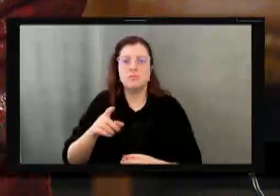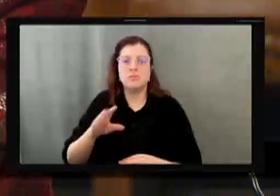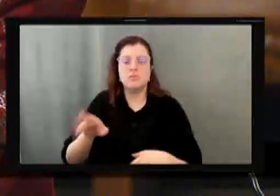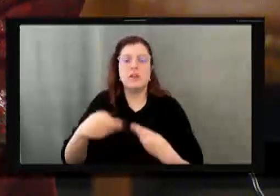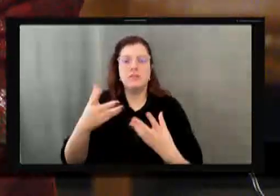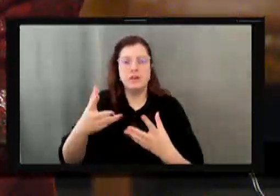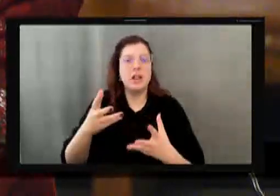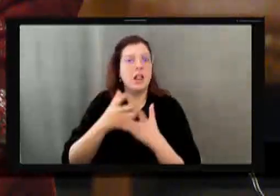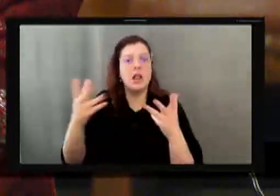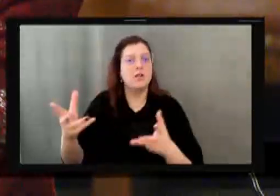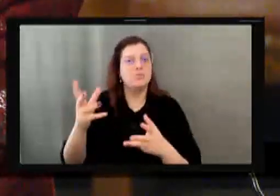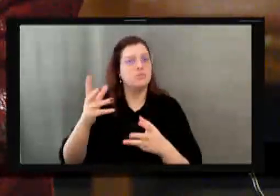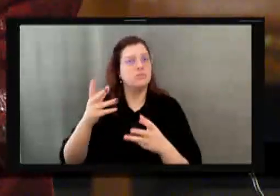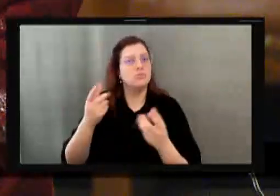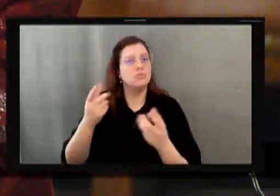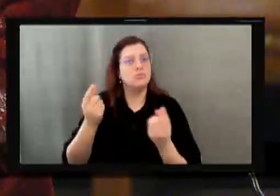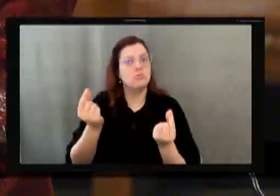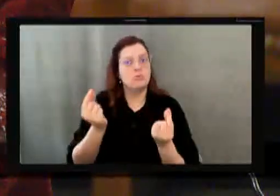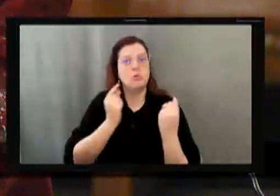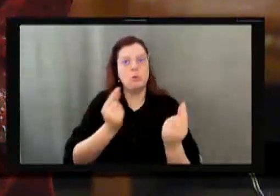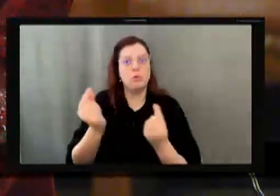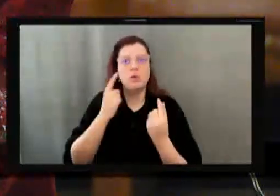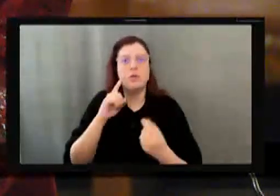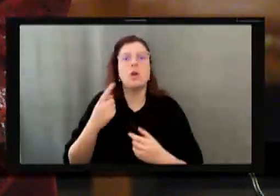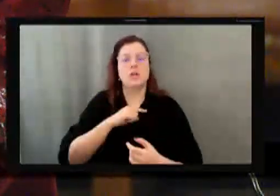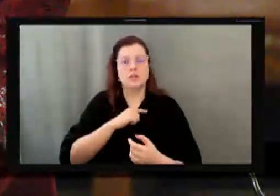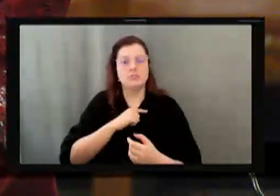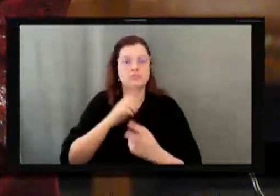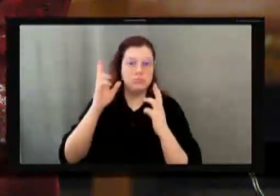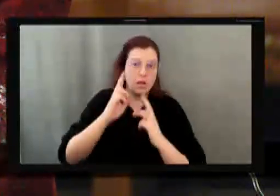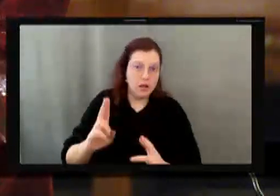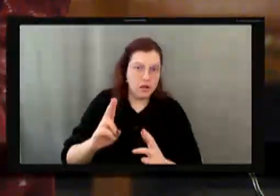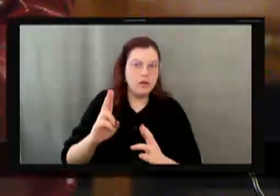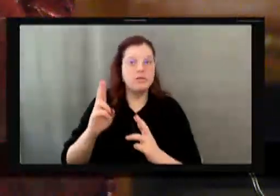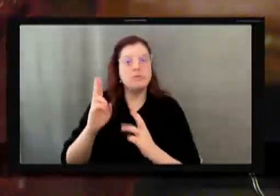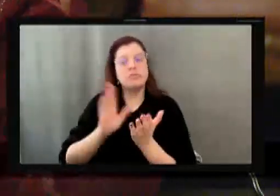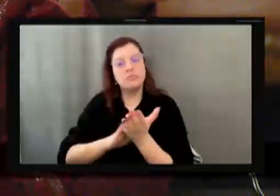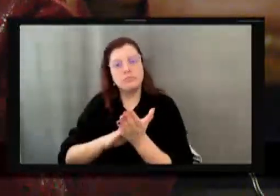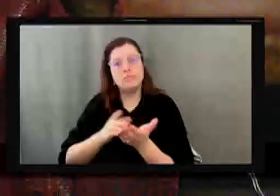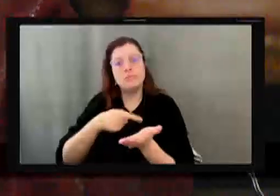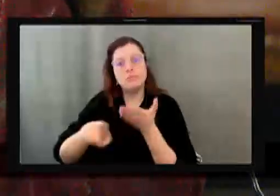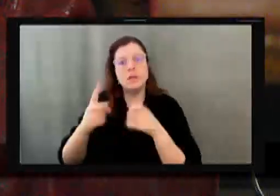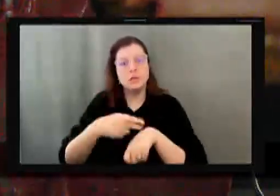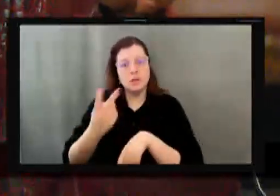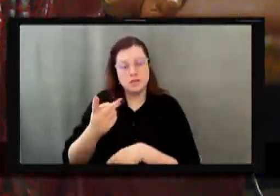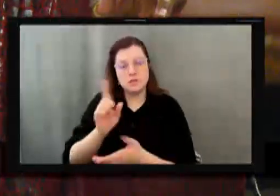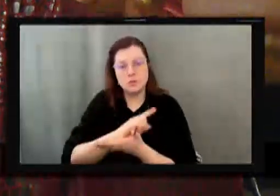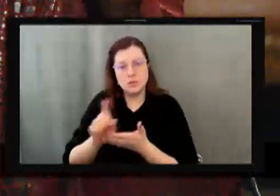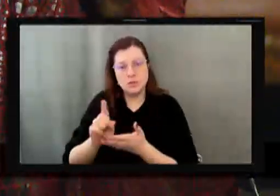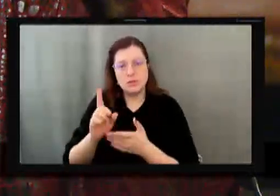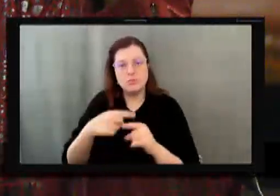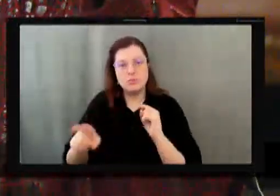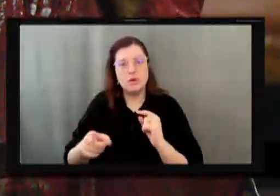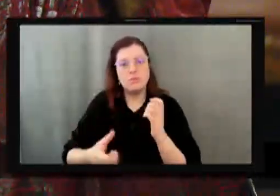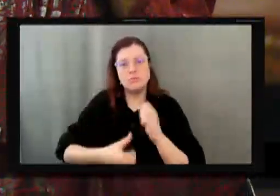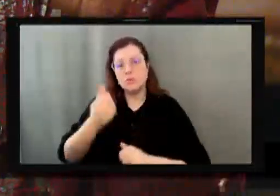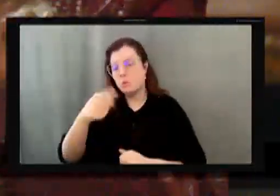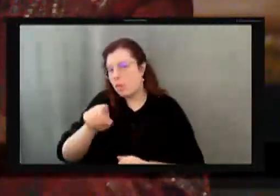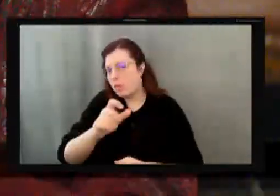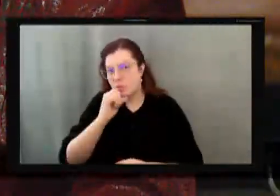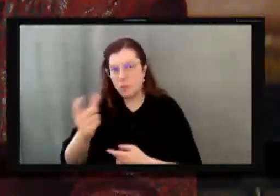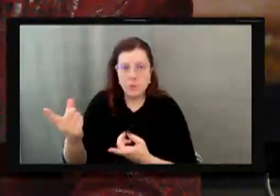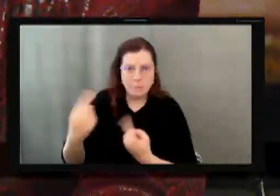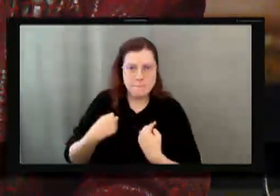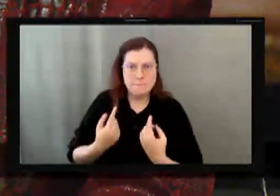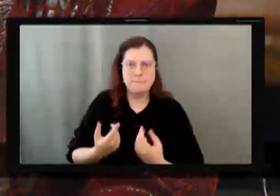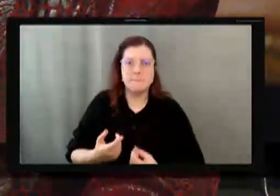us. You're given much honor. Praise, you even get paid to come twice a week when most of you don't come.